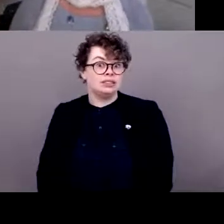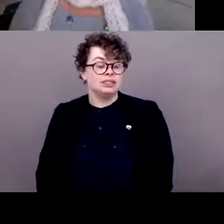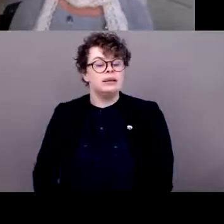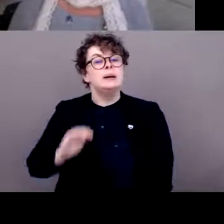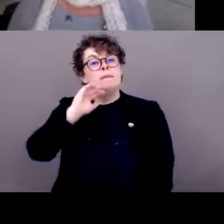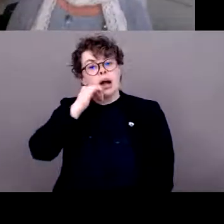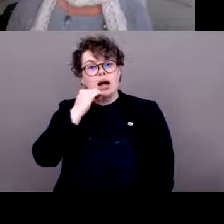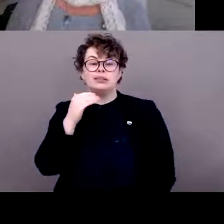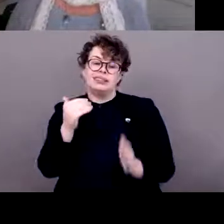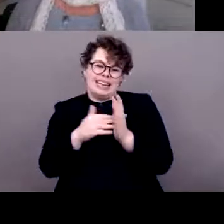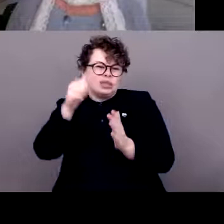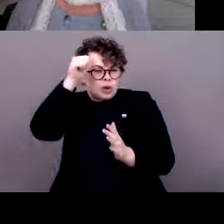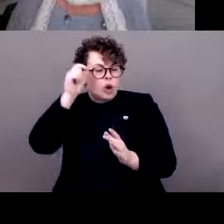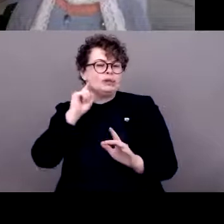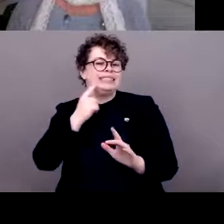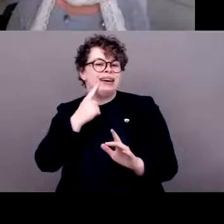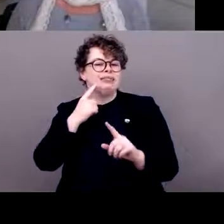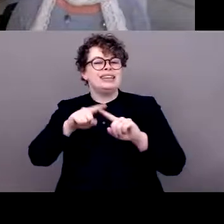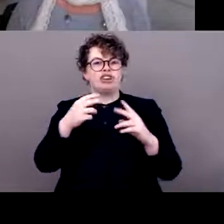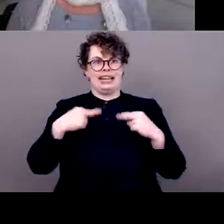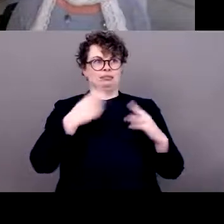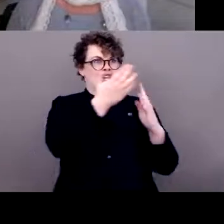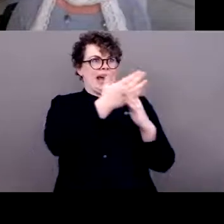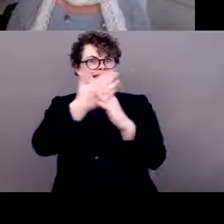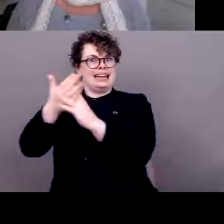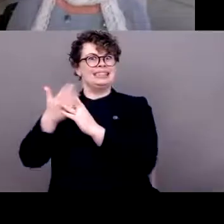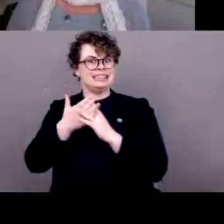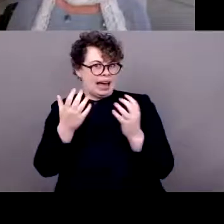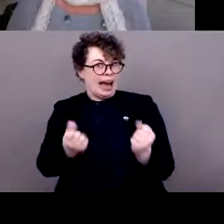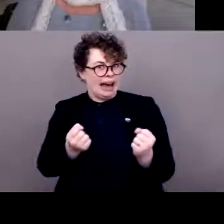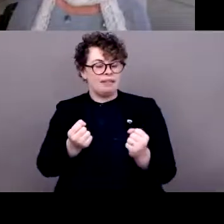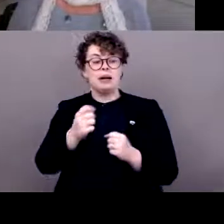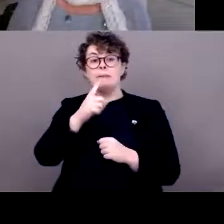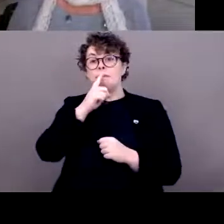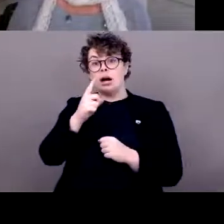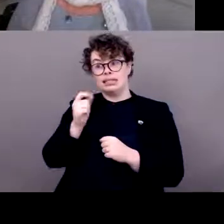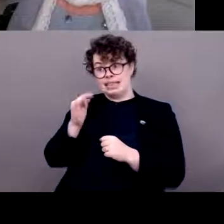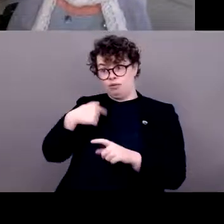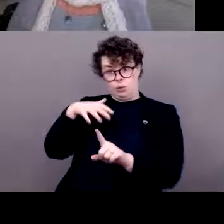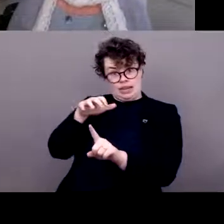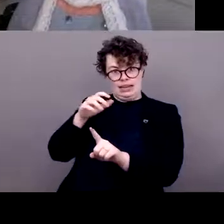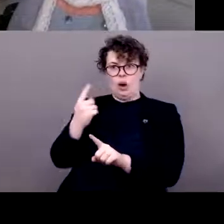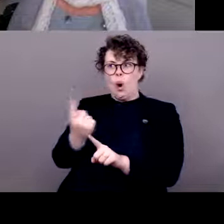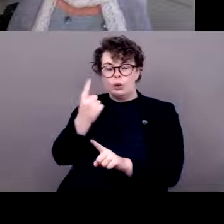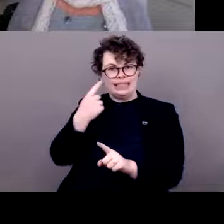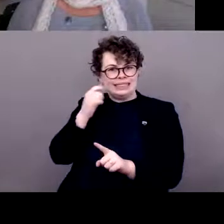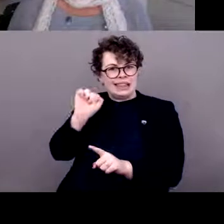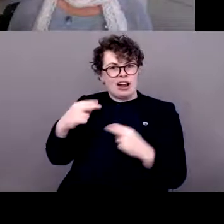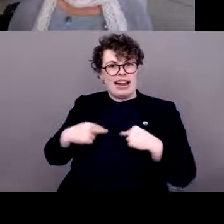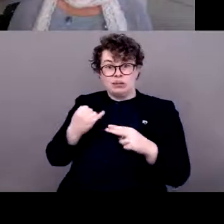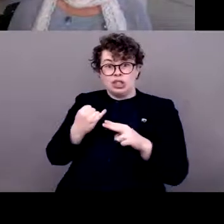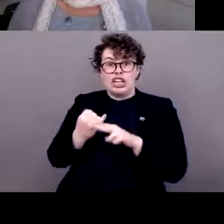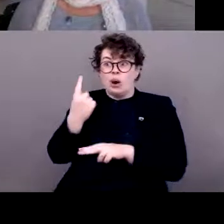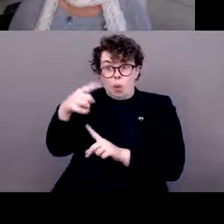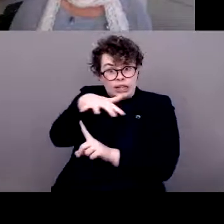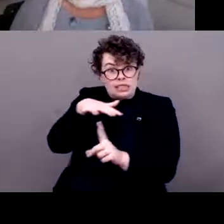is variable, if we only sample their communication in one particular setting, we might miss